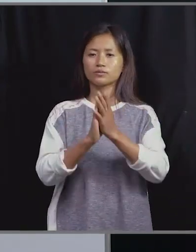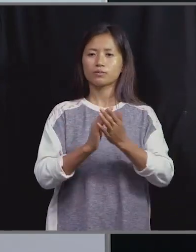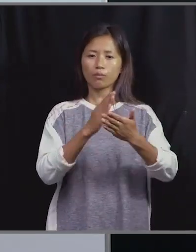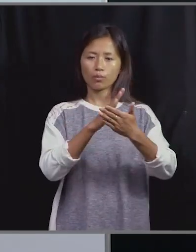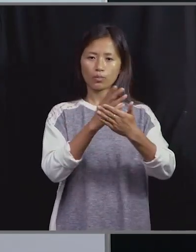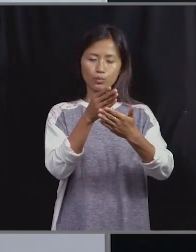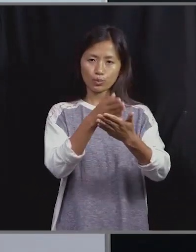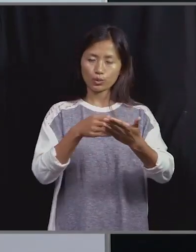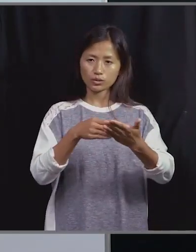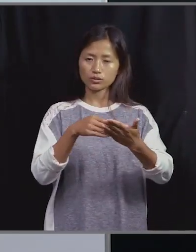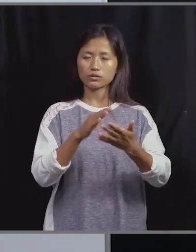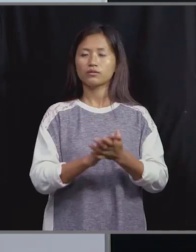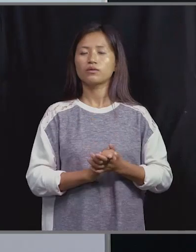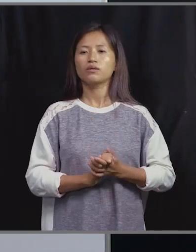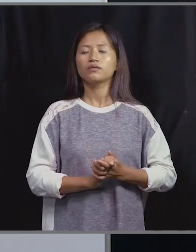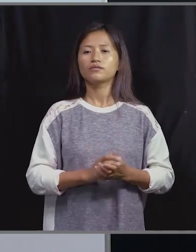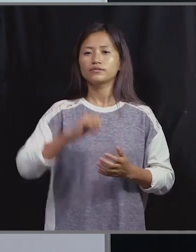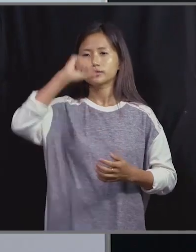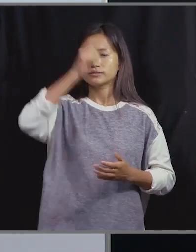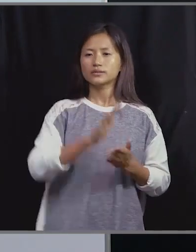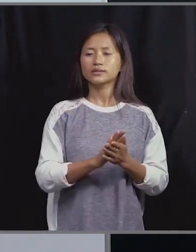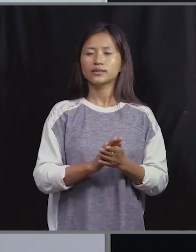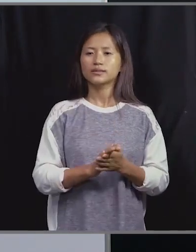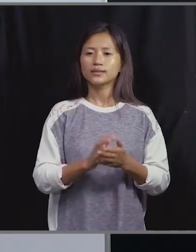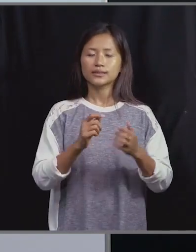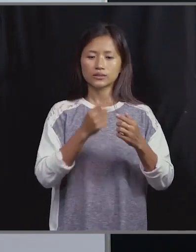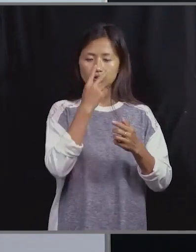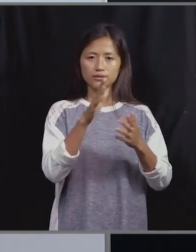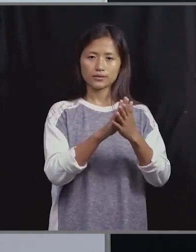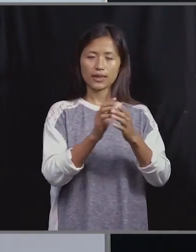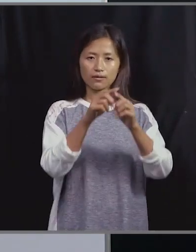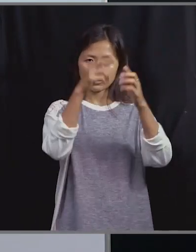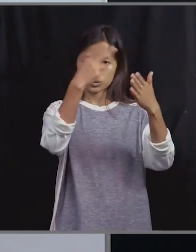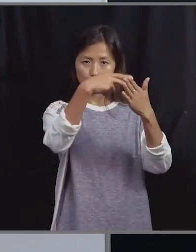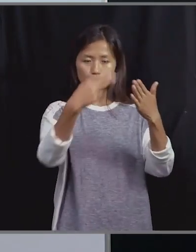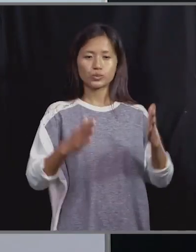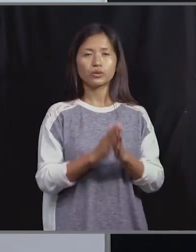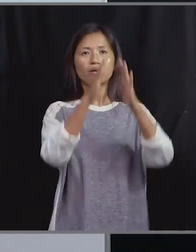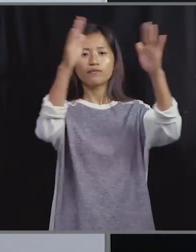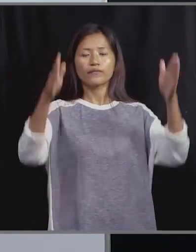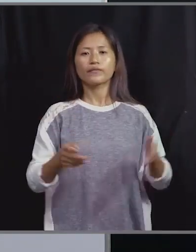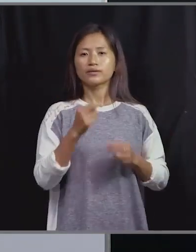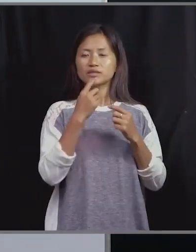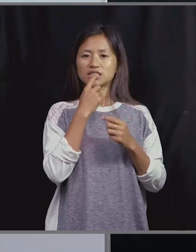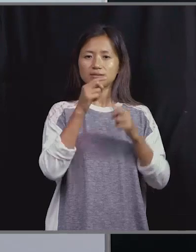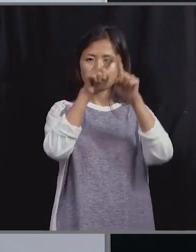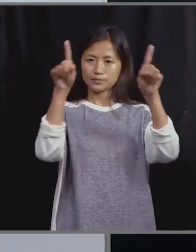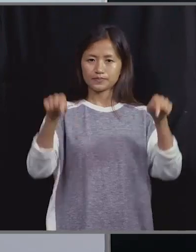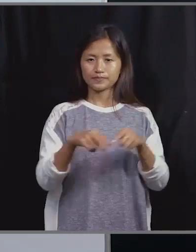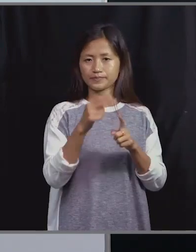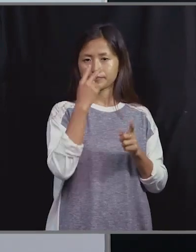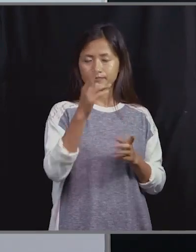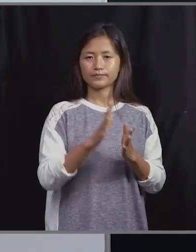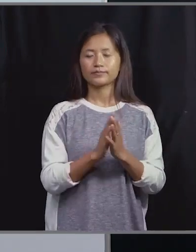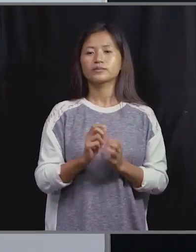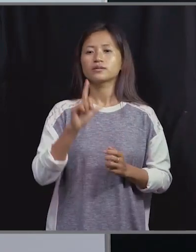India, this whole tract, this is known as the Deccan region. Please keep in mind that the western tract of India, landmass